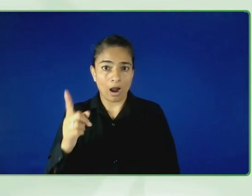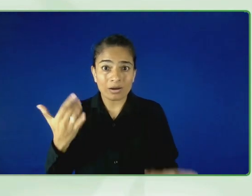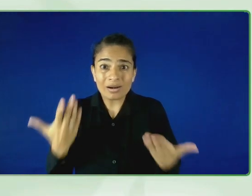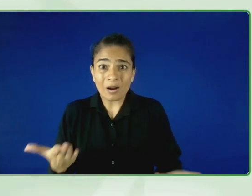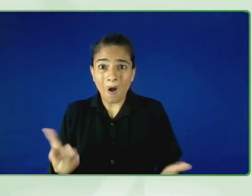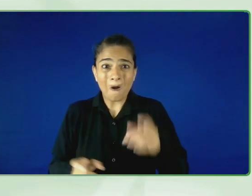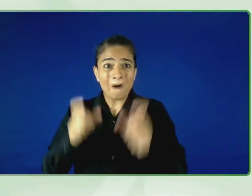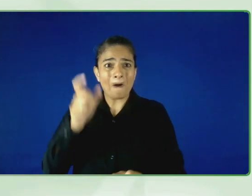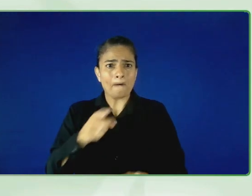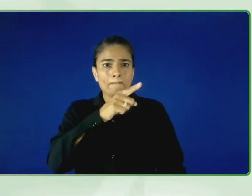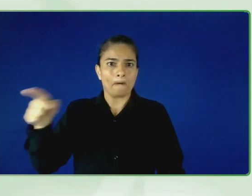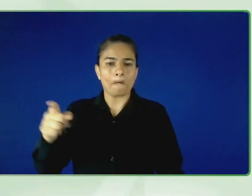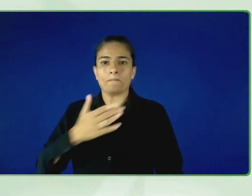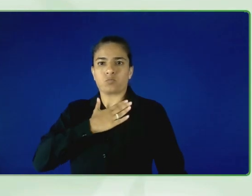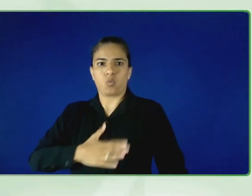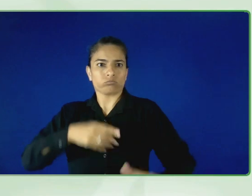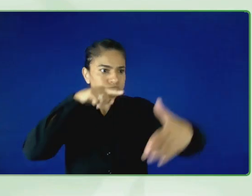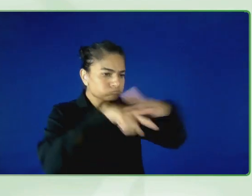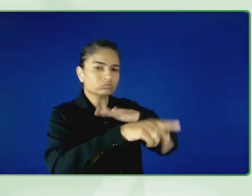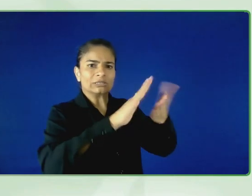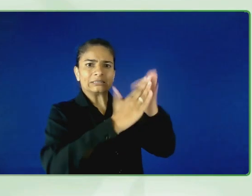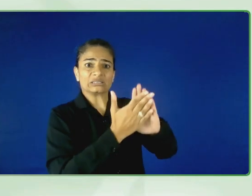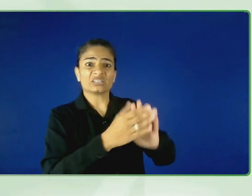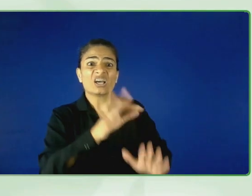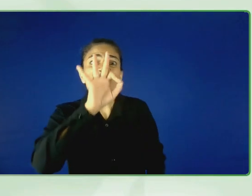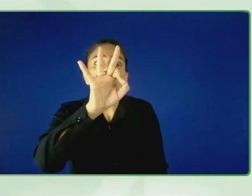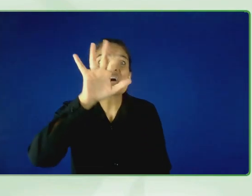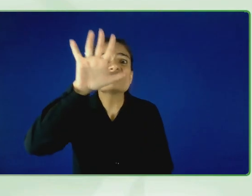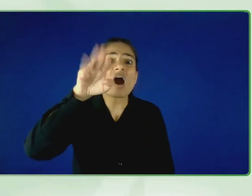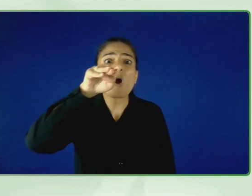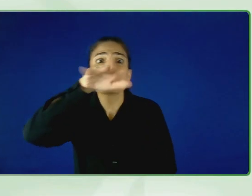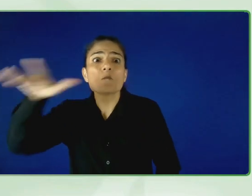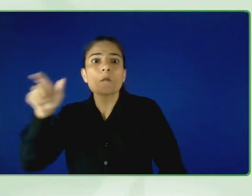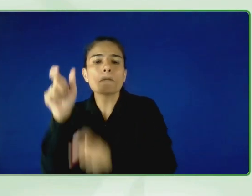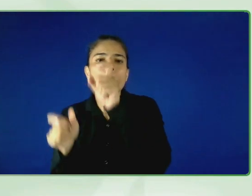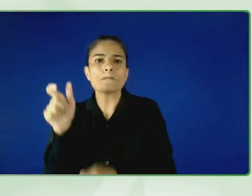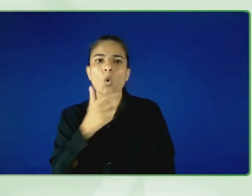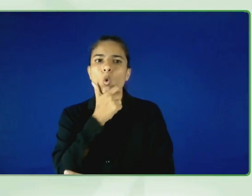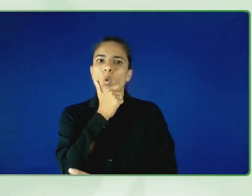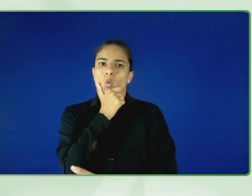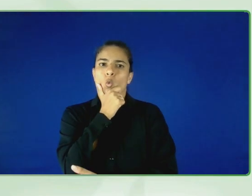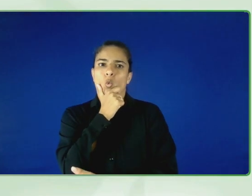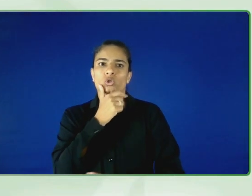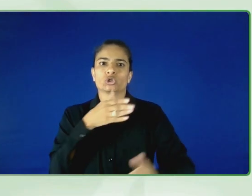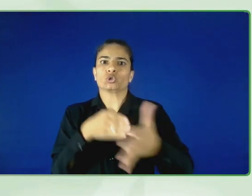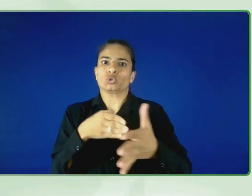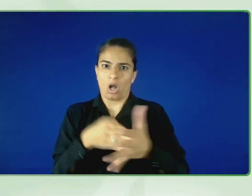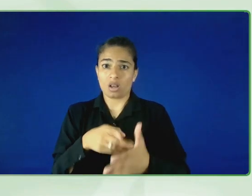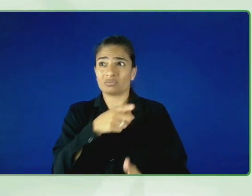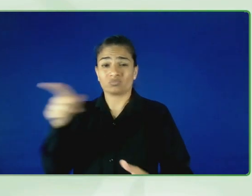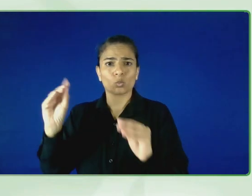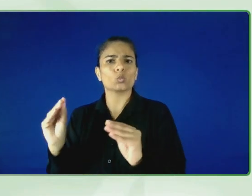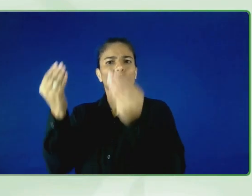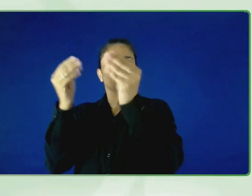million people. The challenge that you gave these young people, there's no doubt why they're so engaged with this